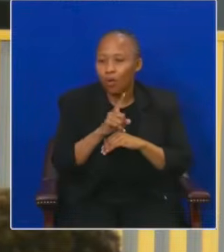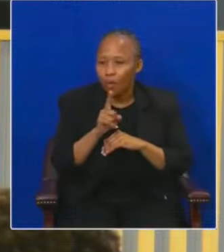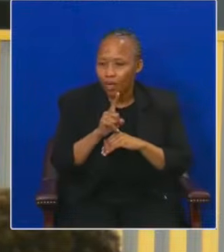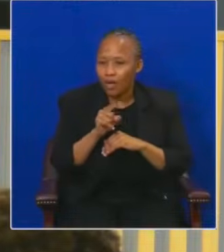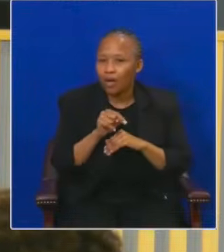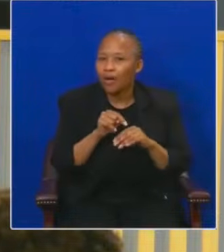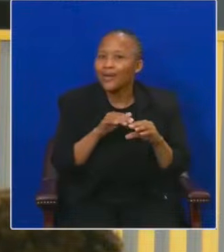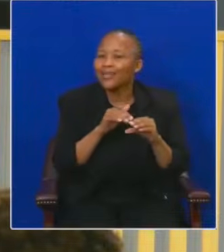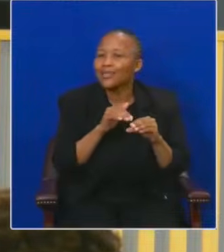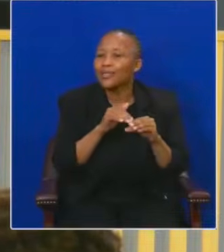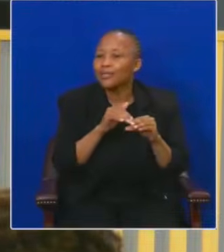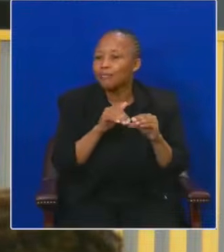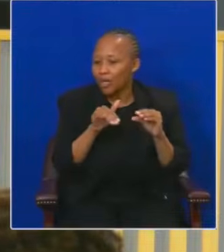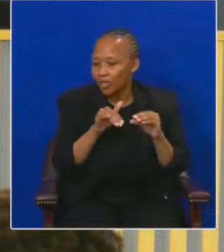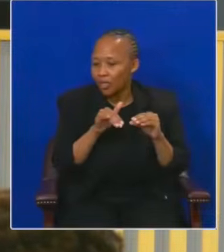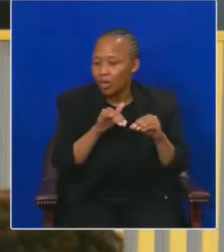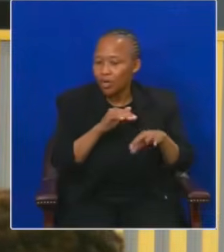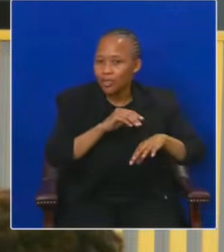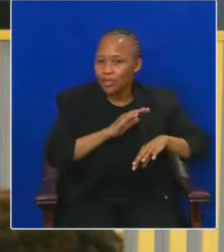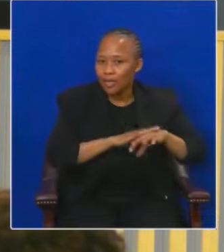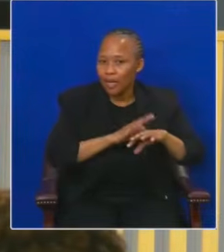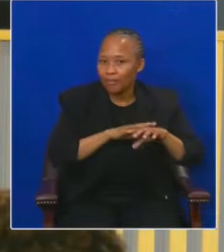1703.